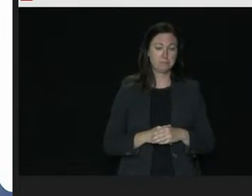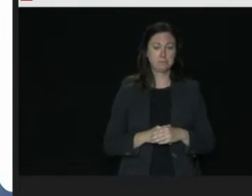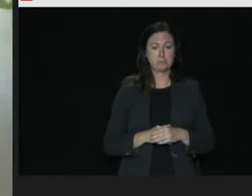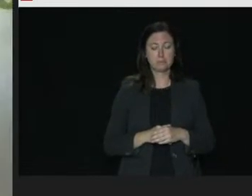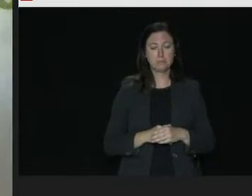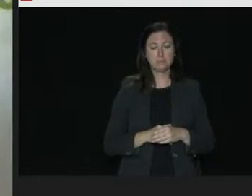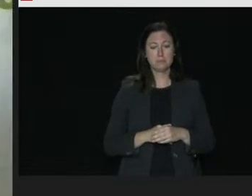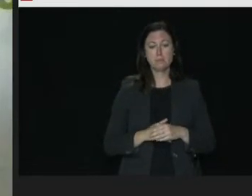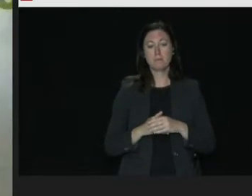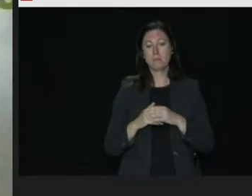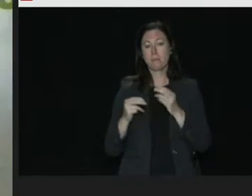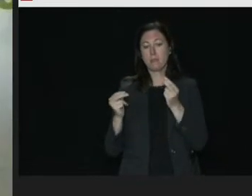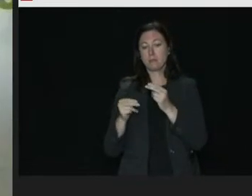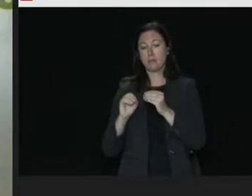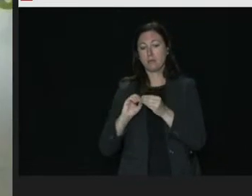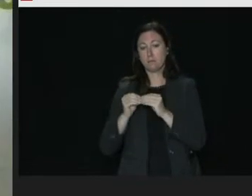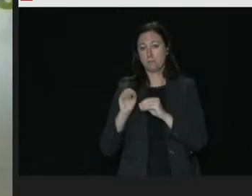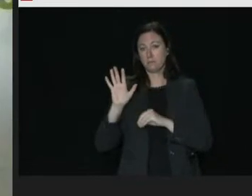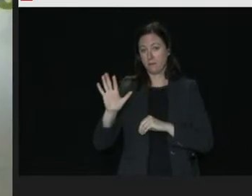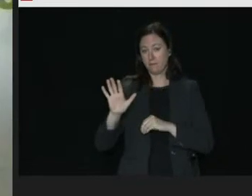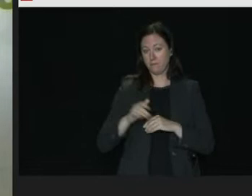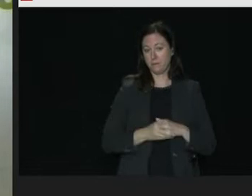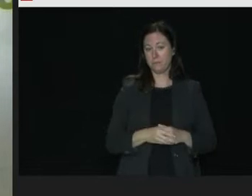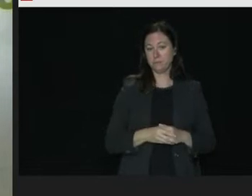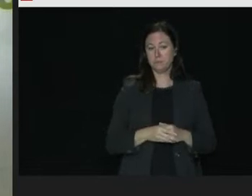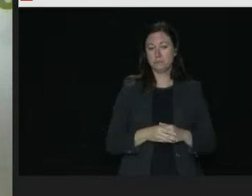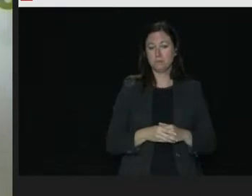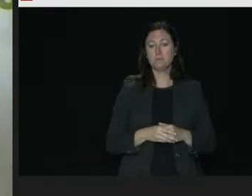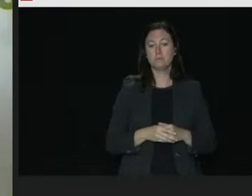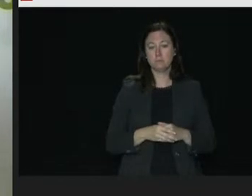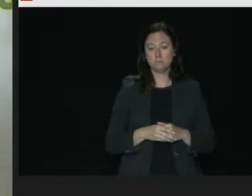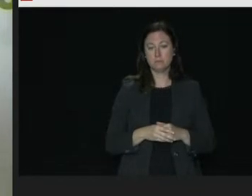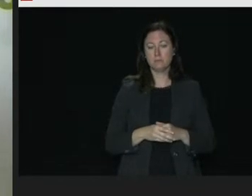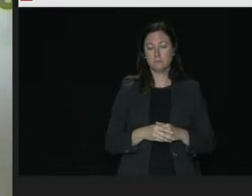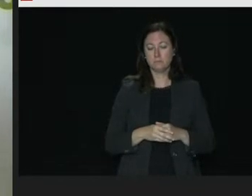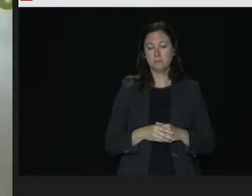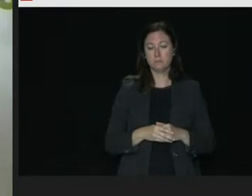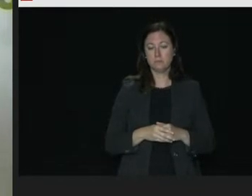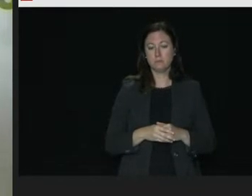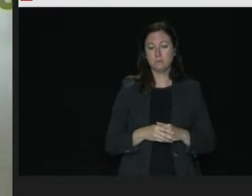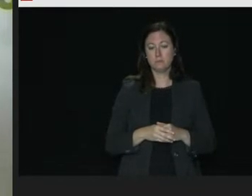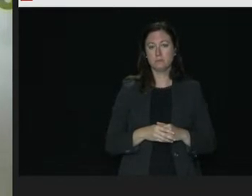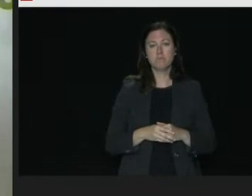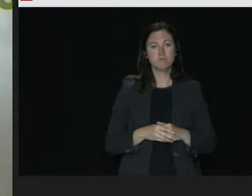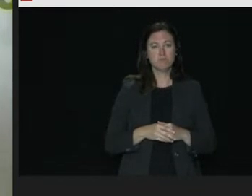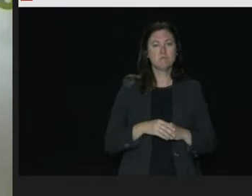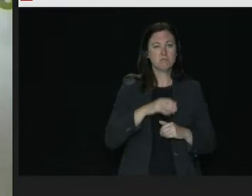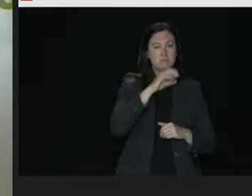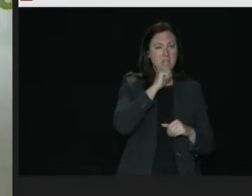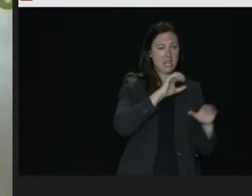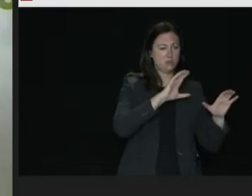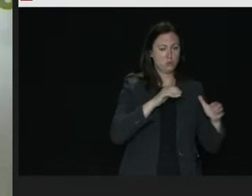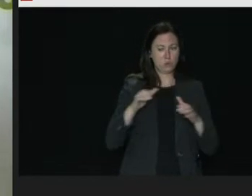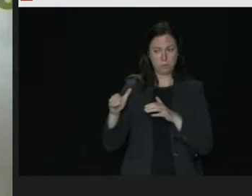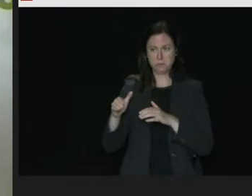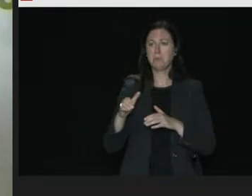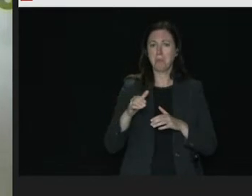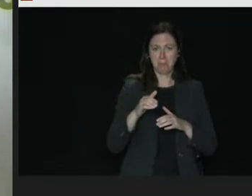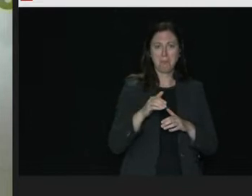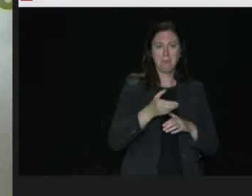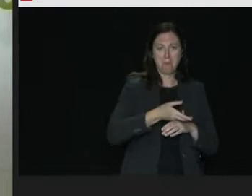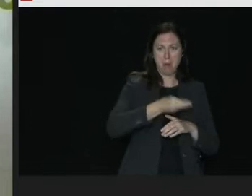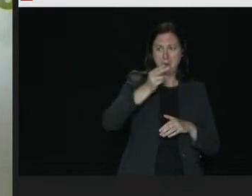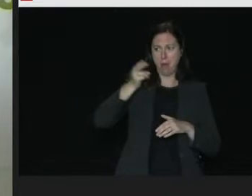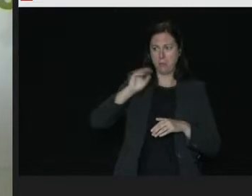On slide 5. Although vaccine coverage has increased across the age groups, with over 84